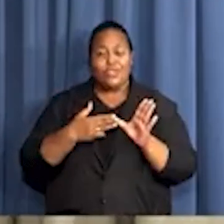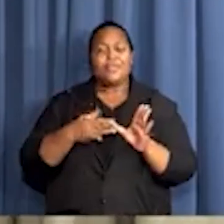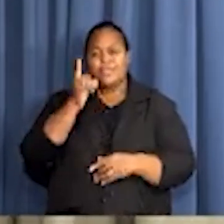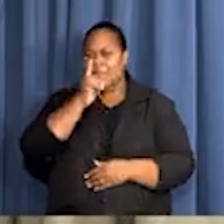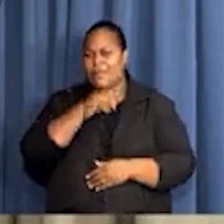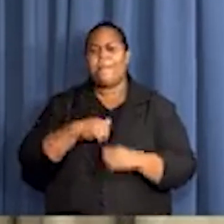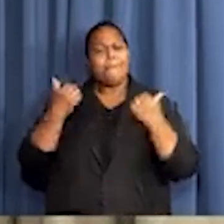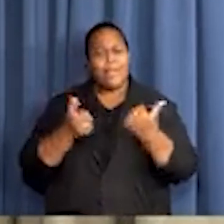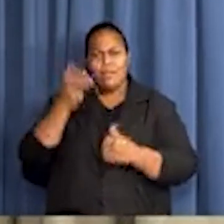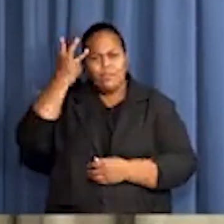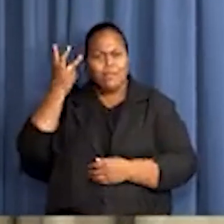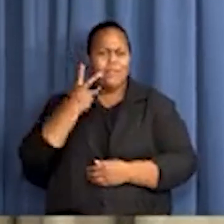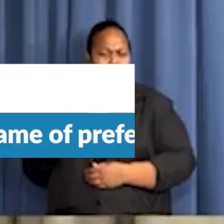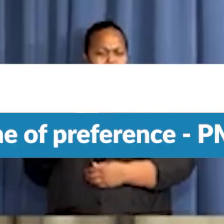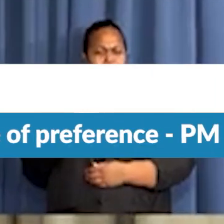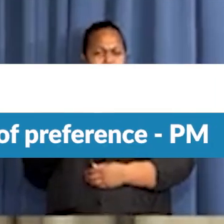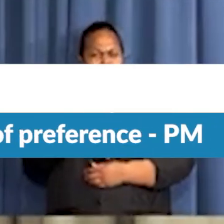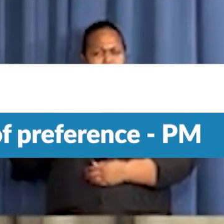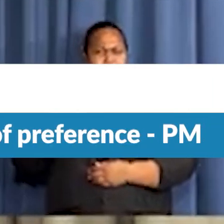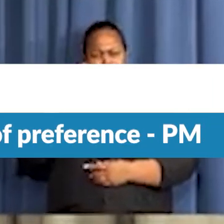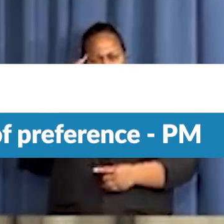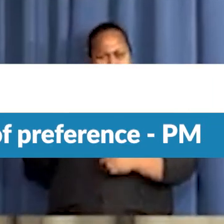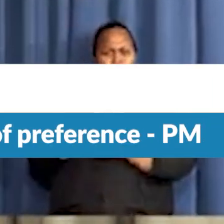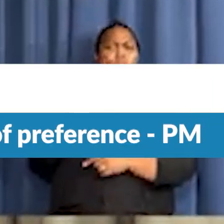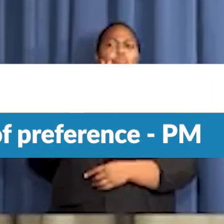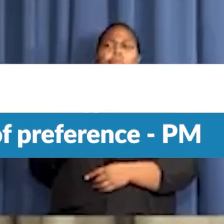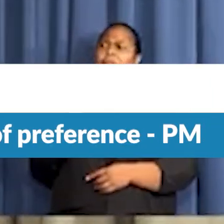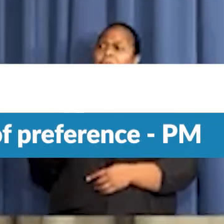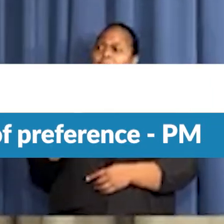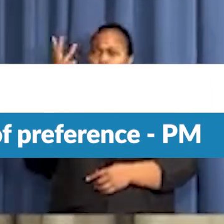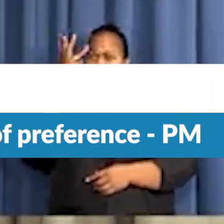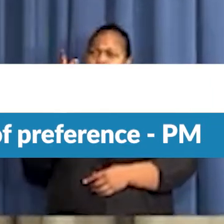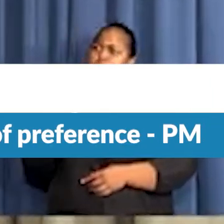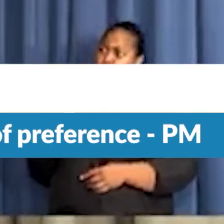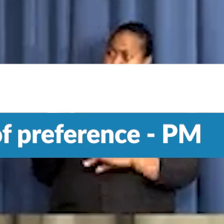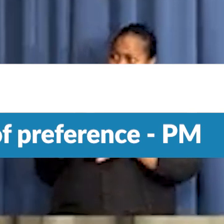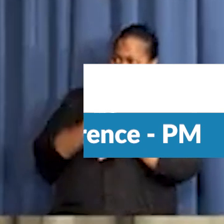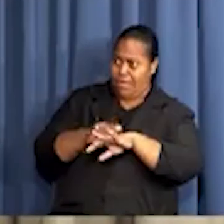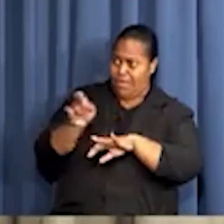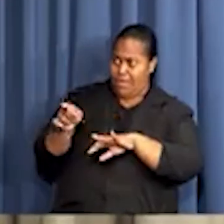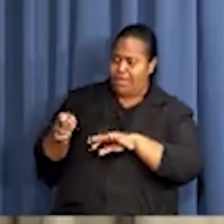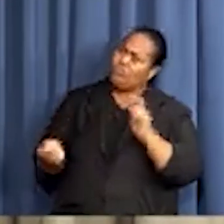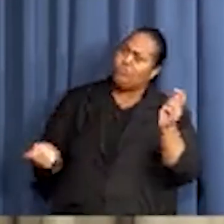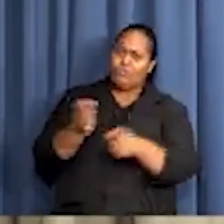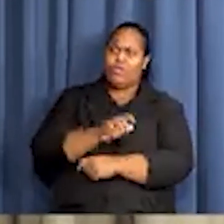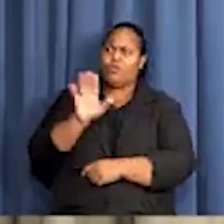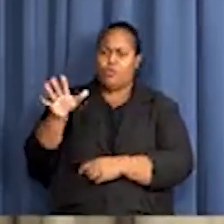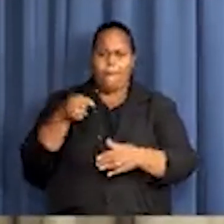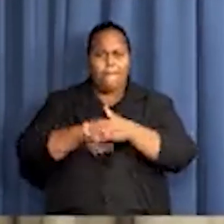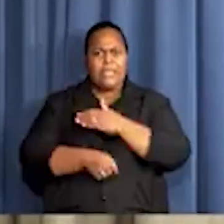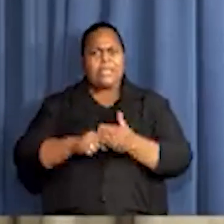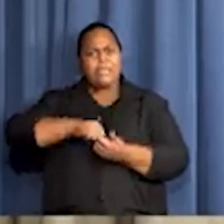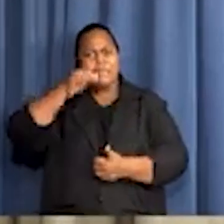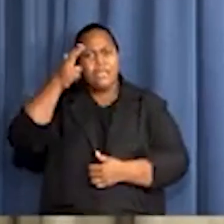Many women were angered and confused when they were required to revert to their birth certificate names